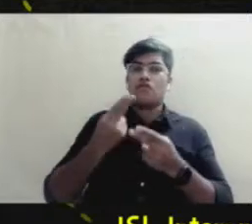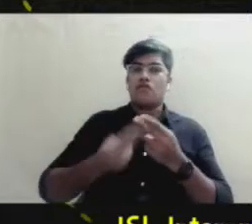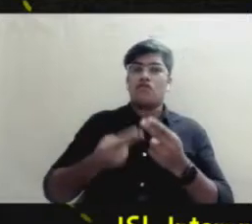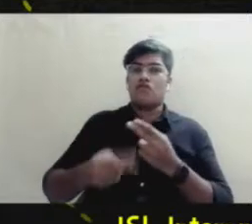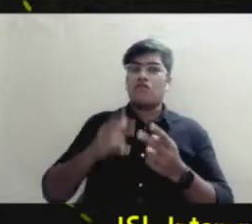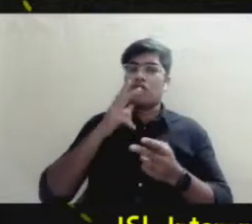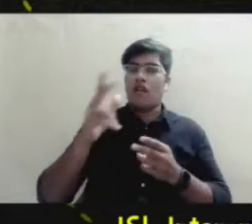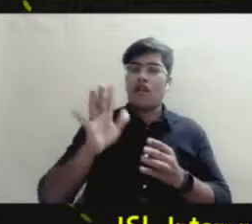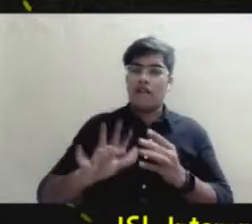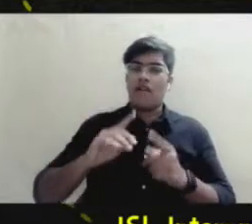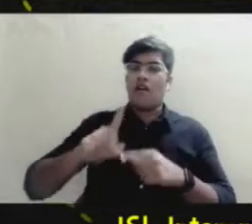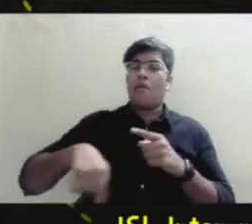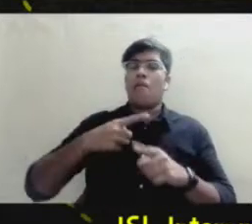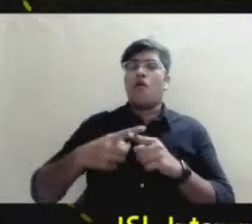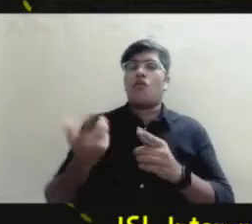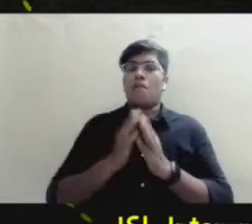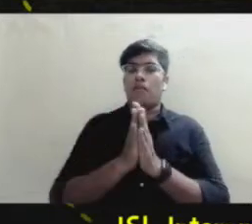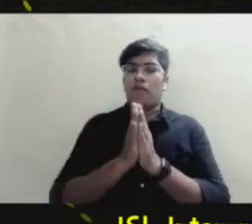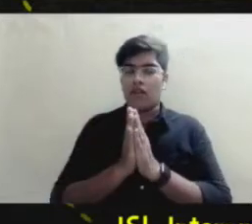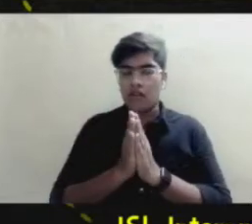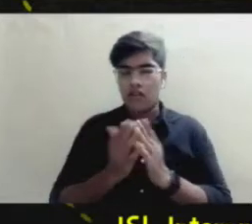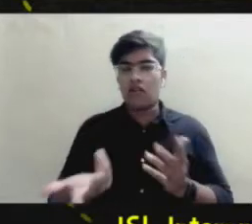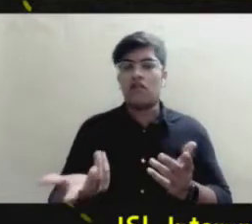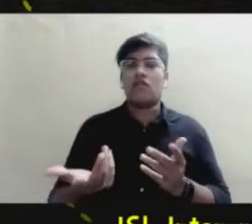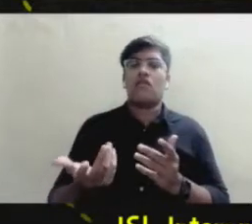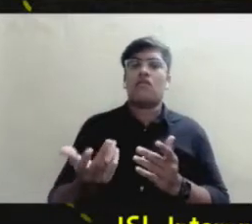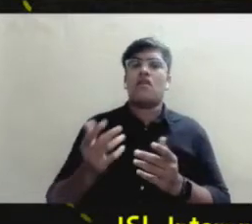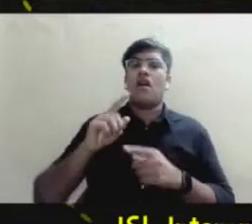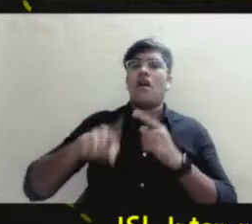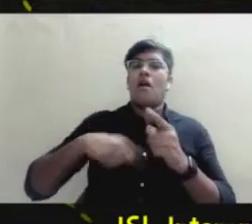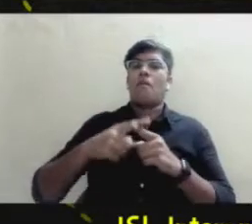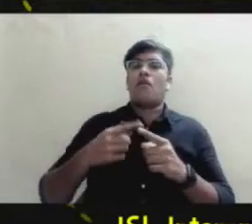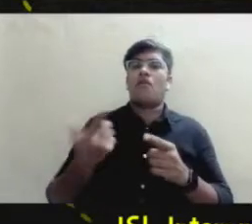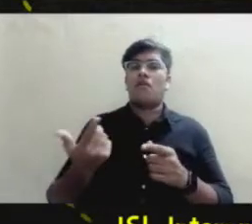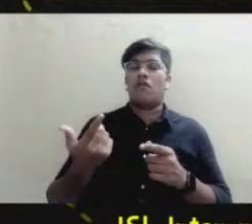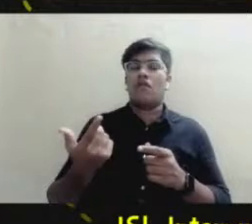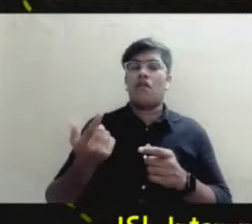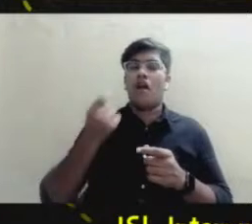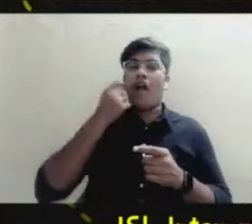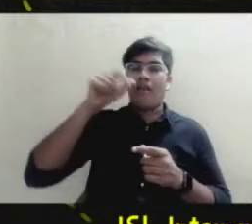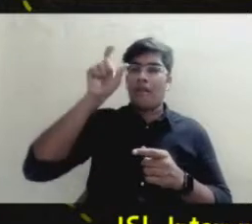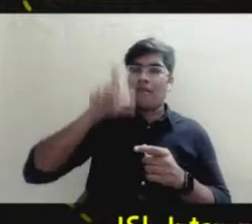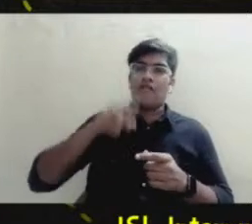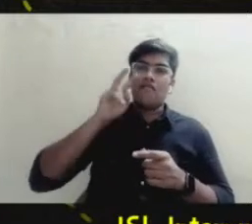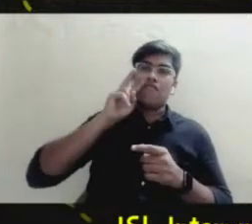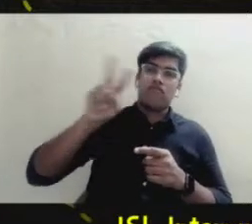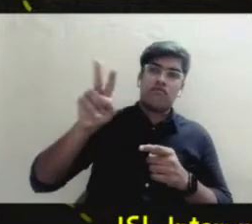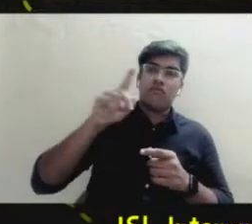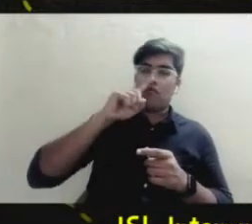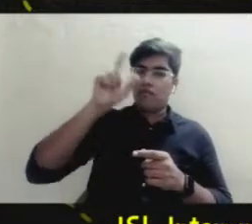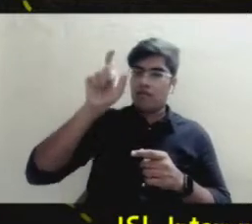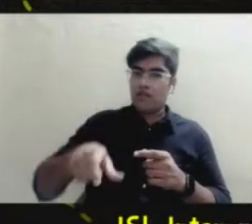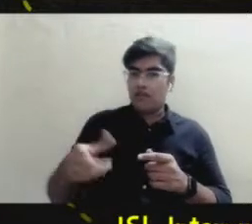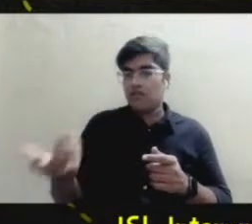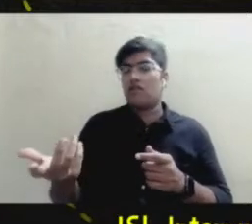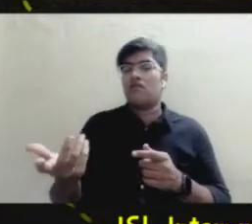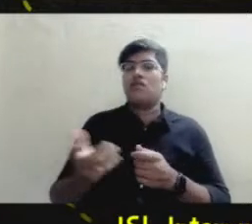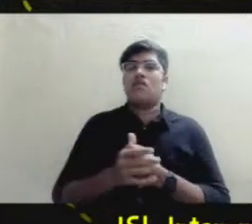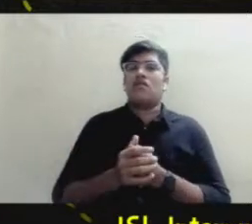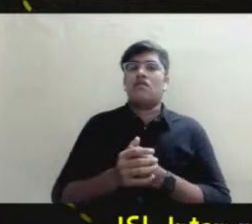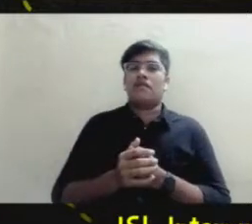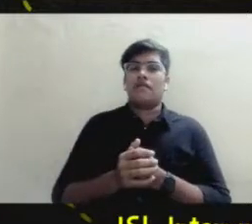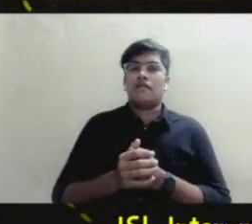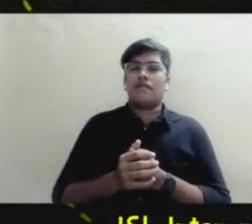pleasure, about the male gaze on the female form,